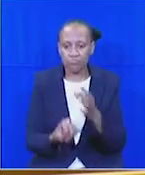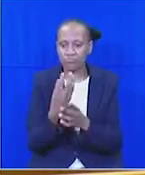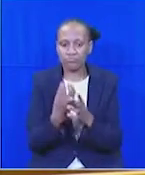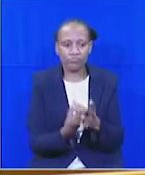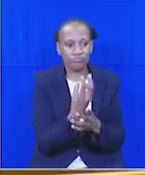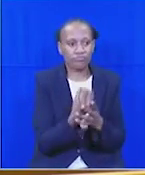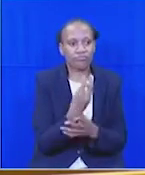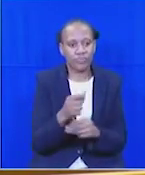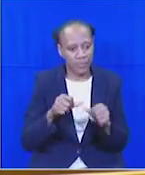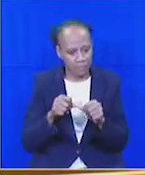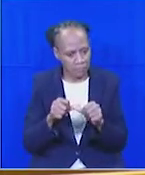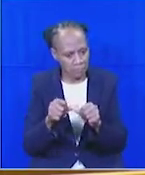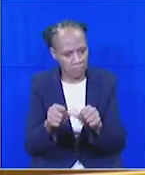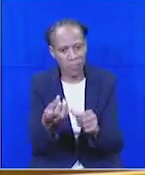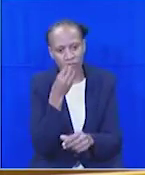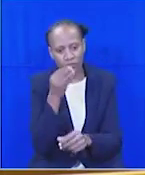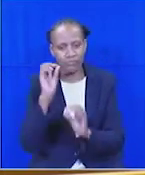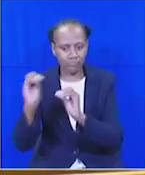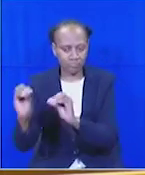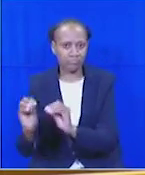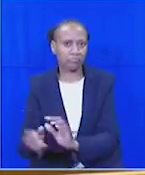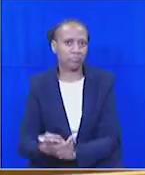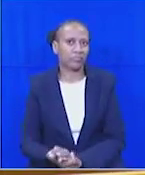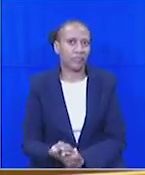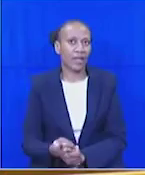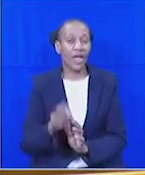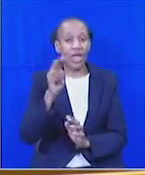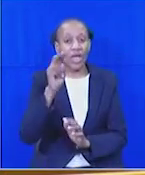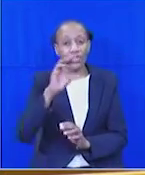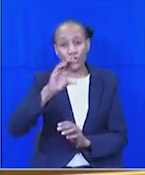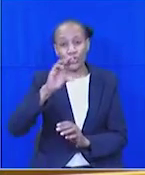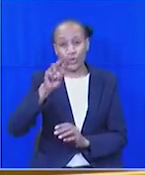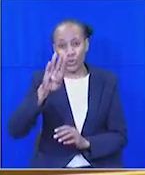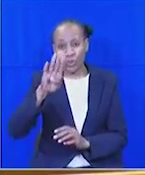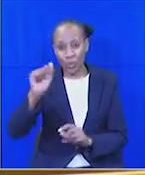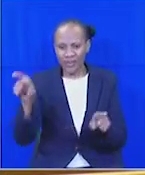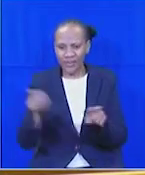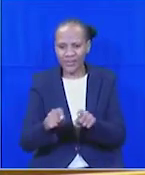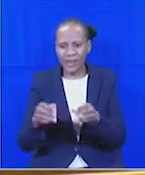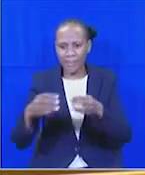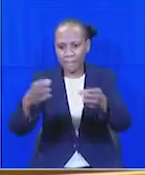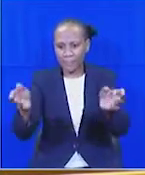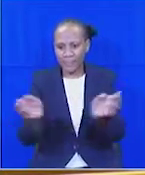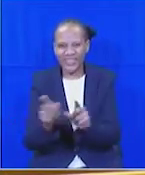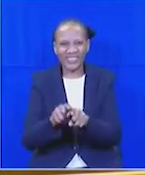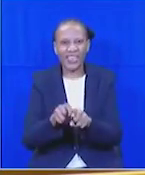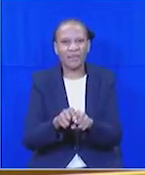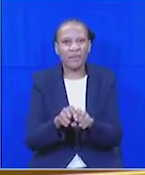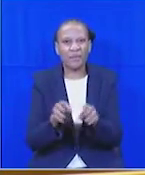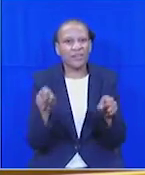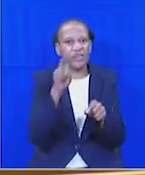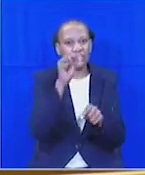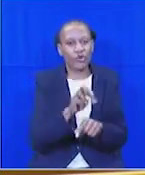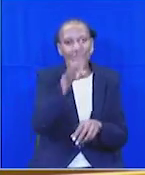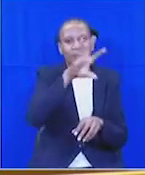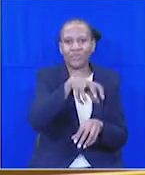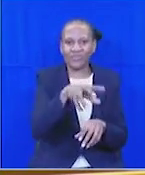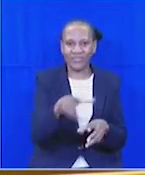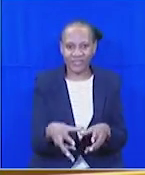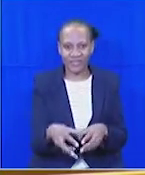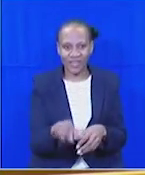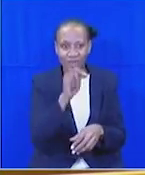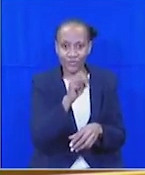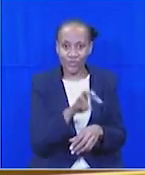in a sustainable manner. Cuba is the size of the Northwest province. Cuba has 11.5 million inhabitants. Northwest